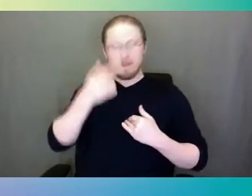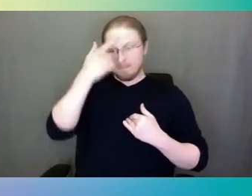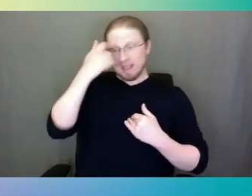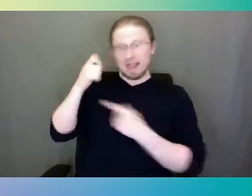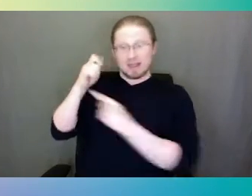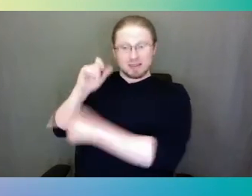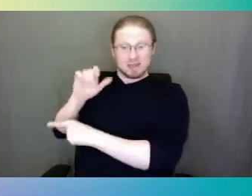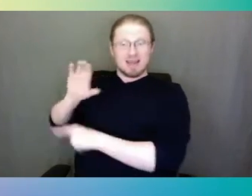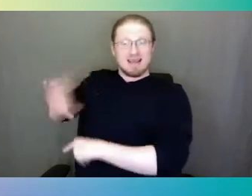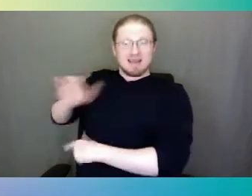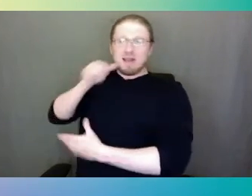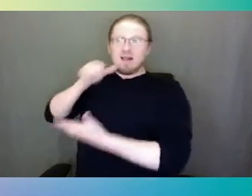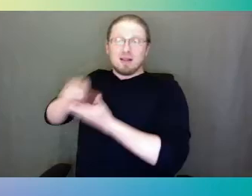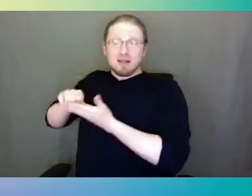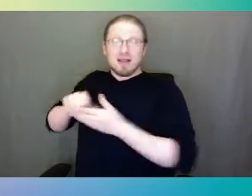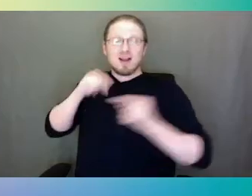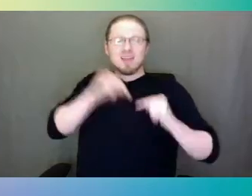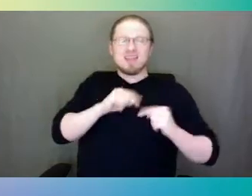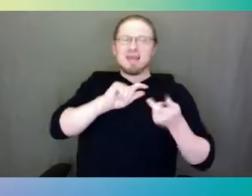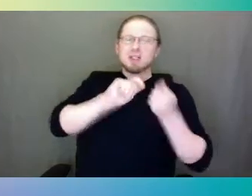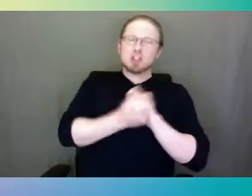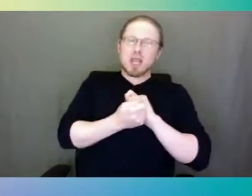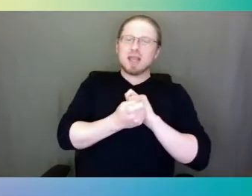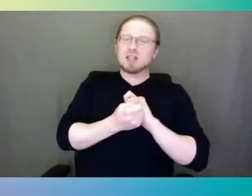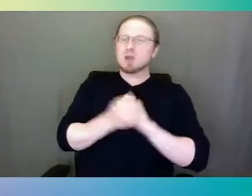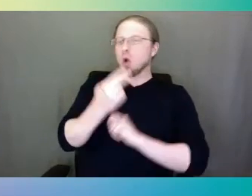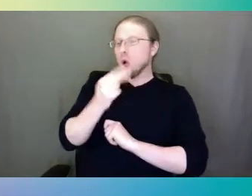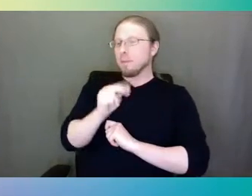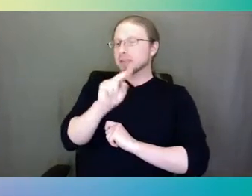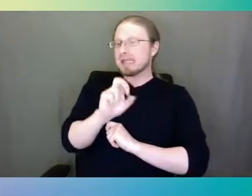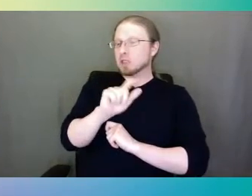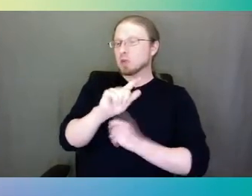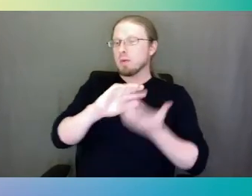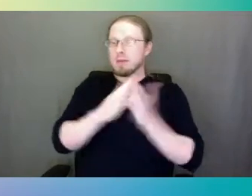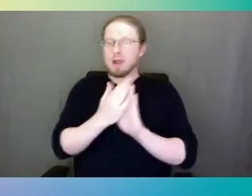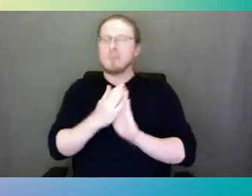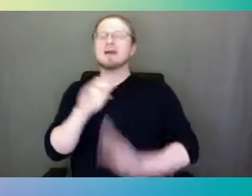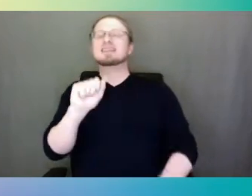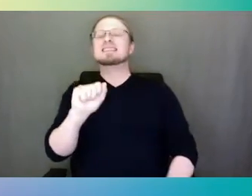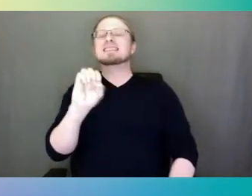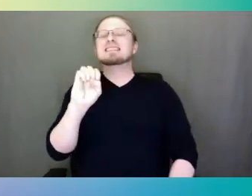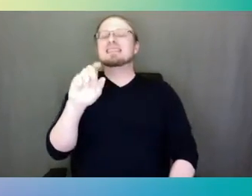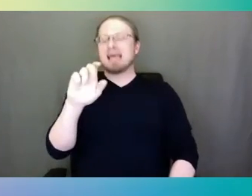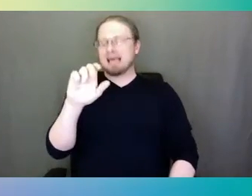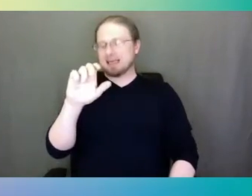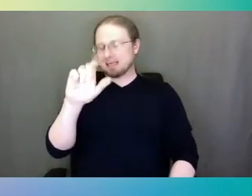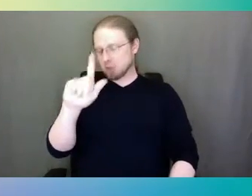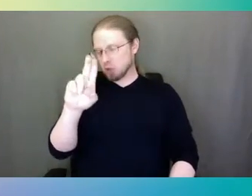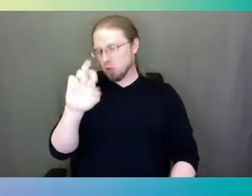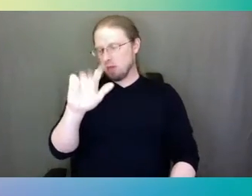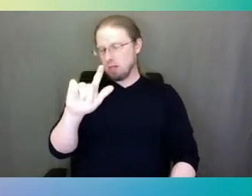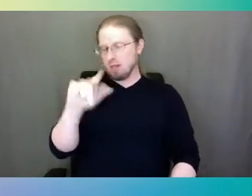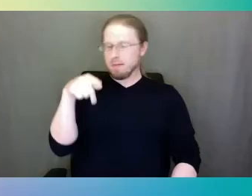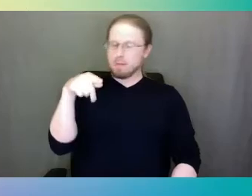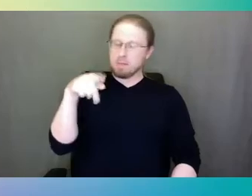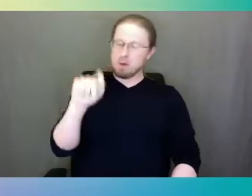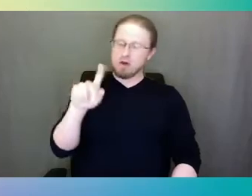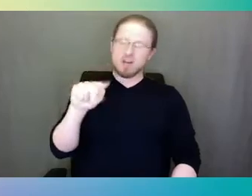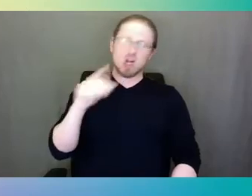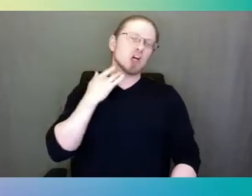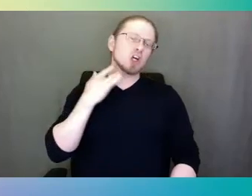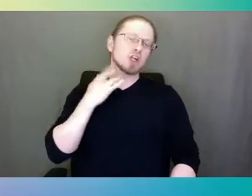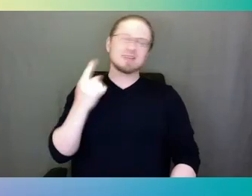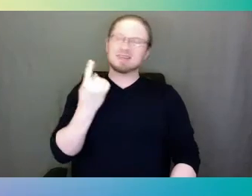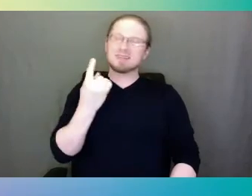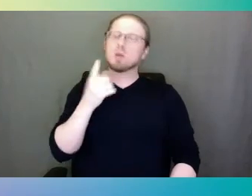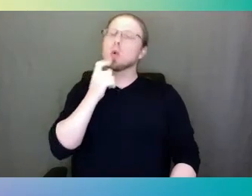They changed it to sexual perverts, meaning someone who's abusing sex comes back to the abusive nature of sex. And so we see